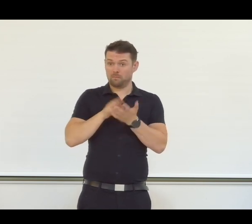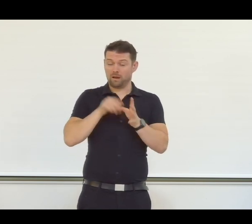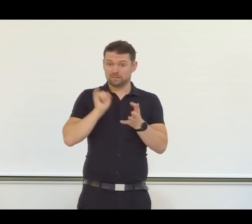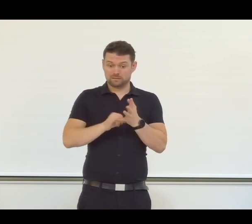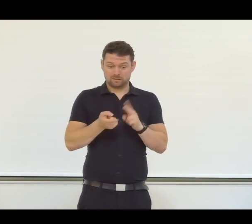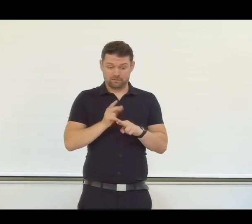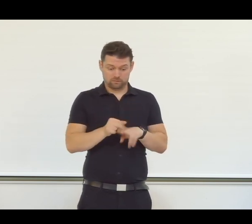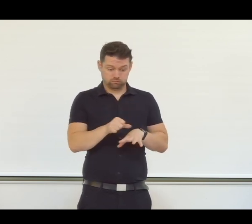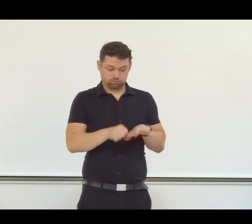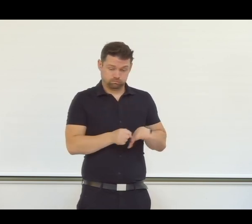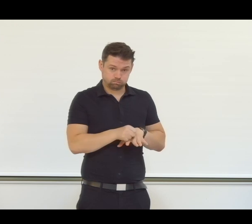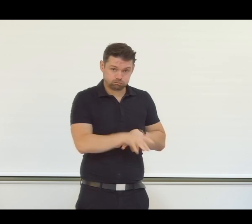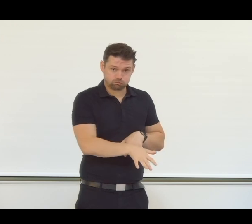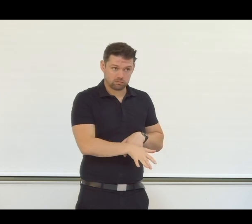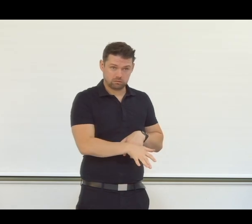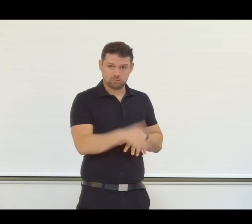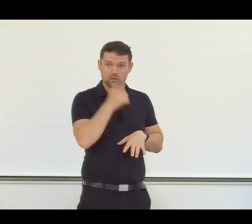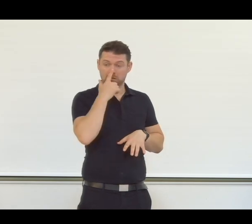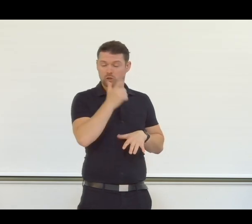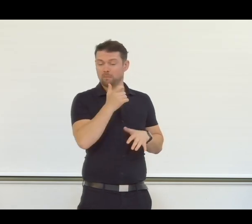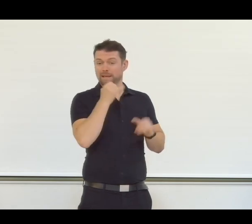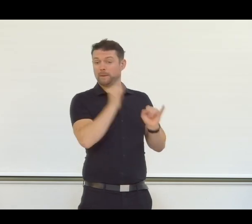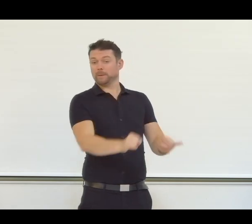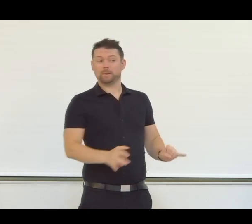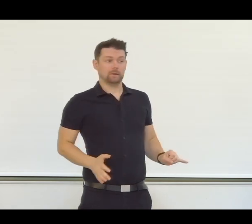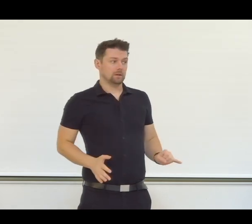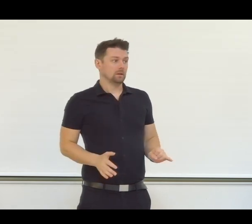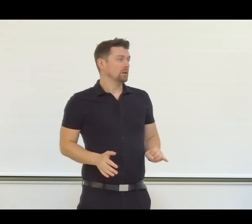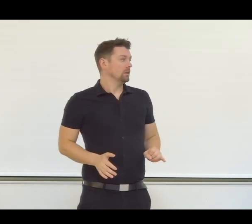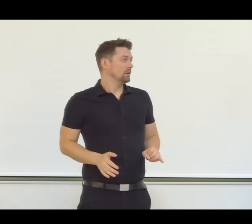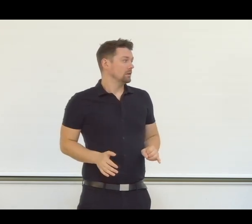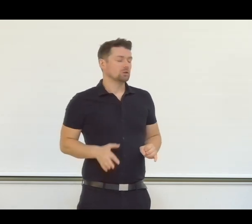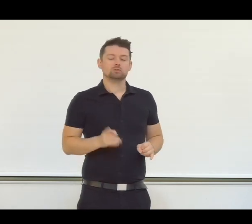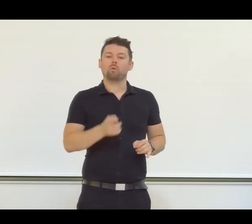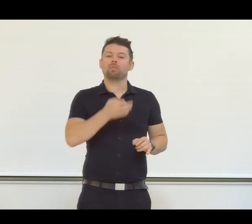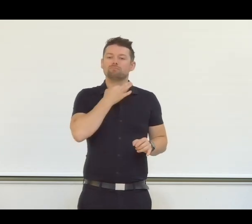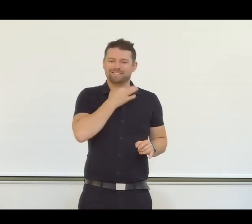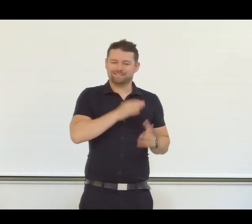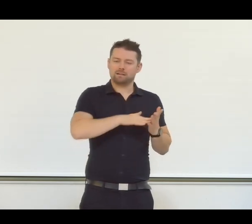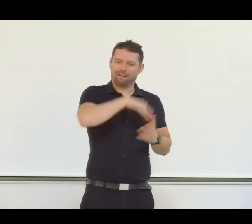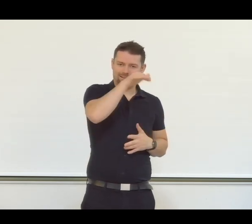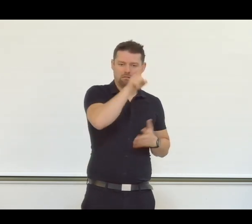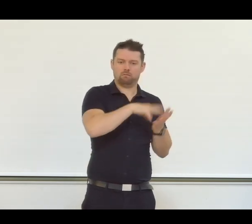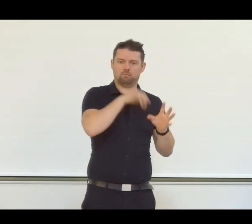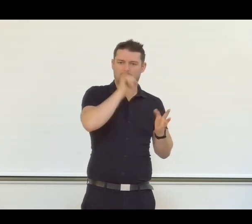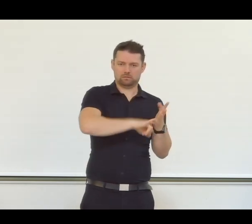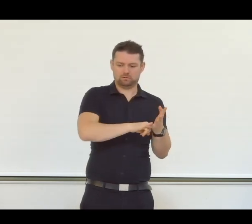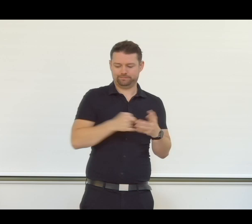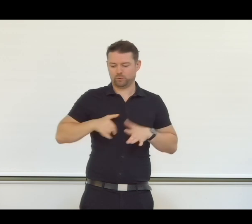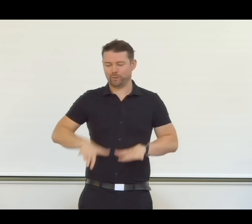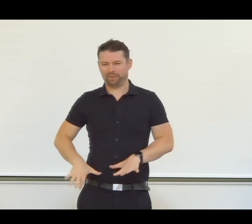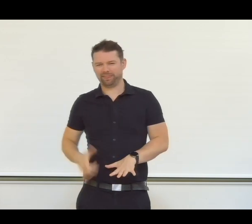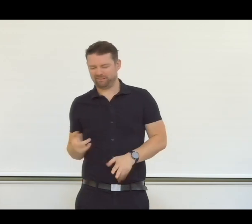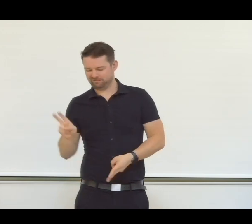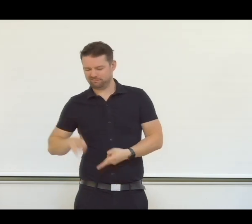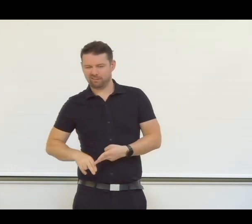So the hurdle to even go to your production line is much higher than it would be on Earth. So for production,